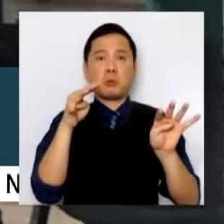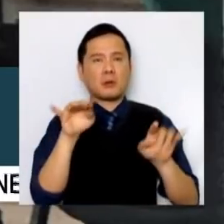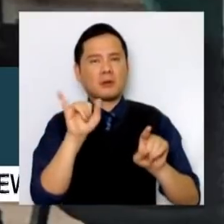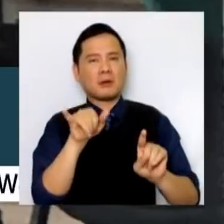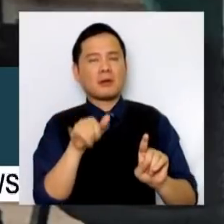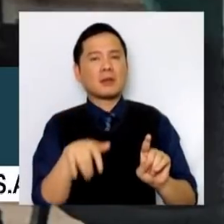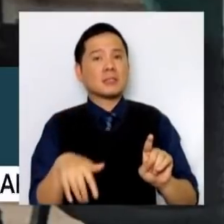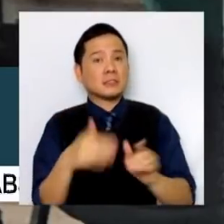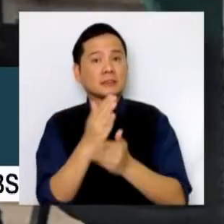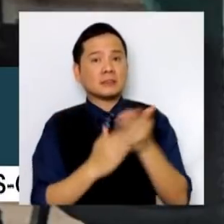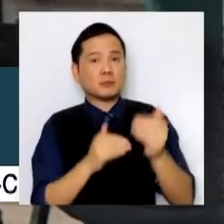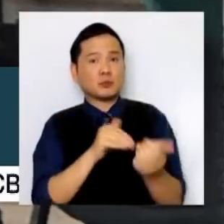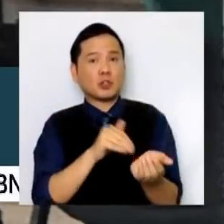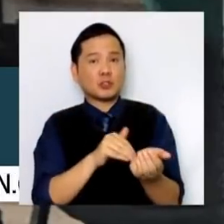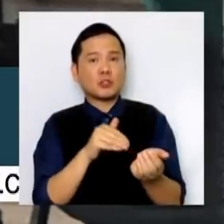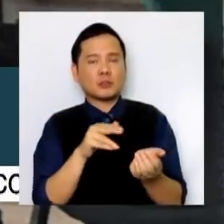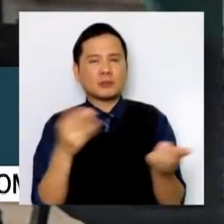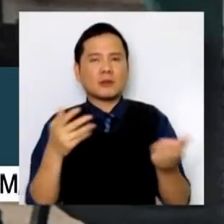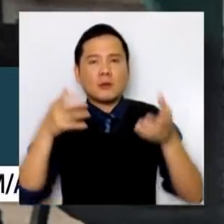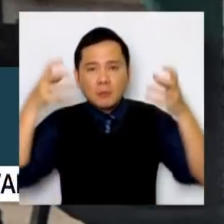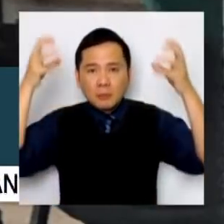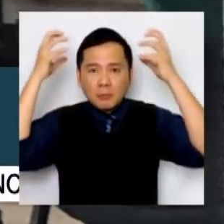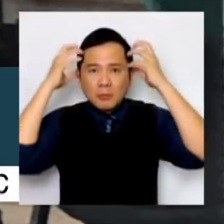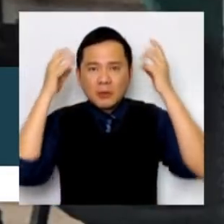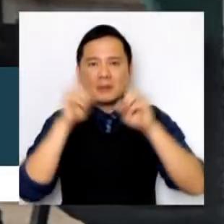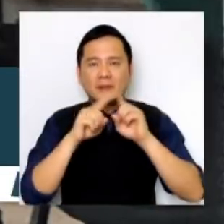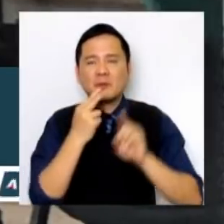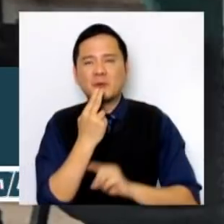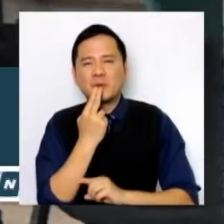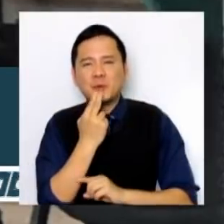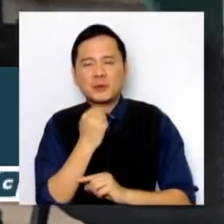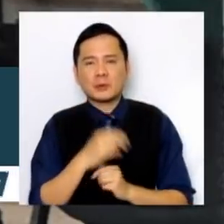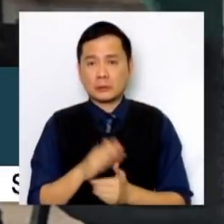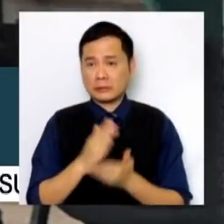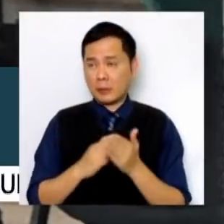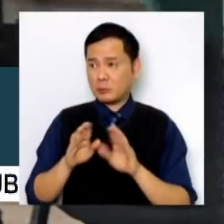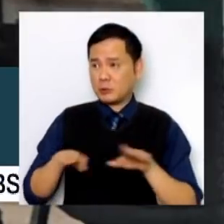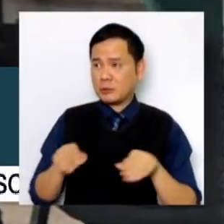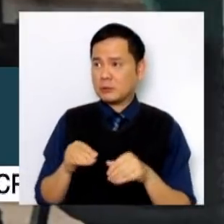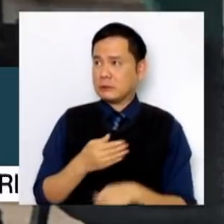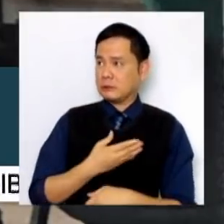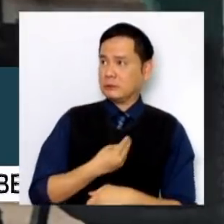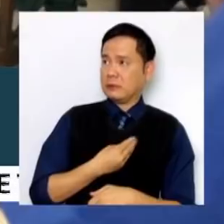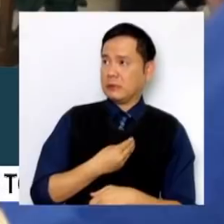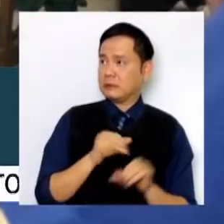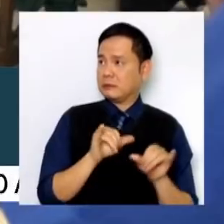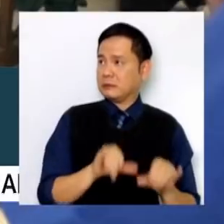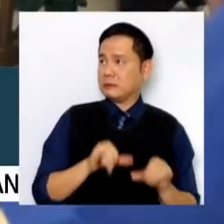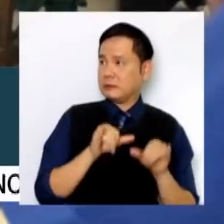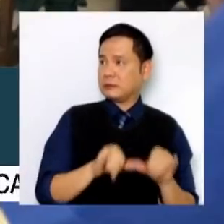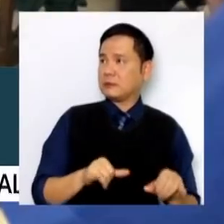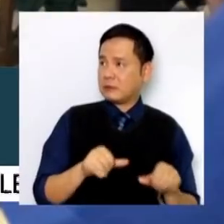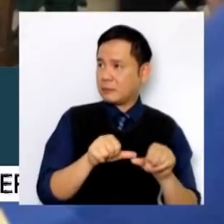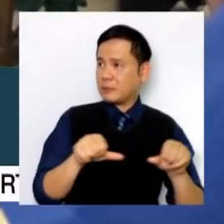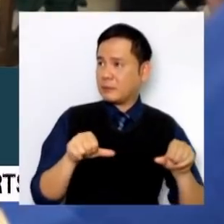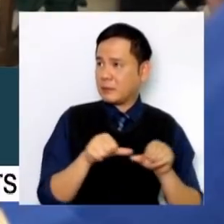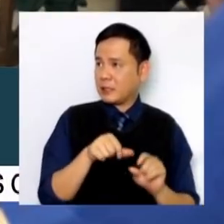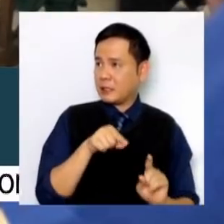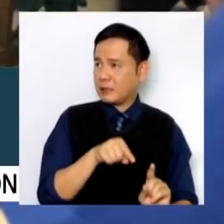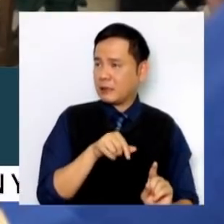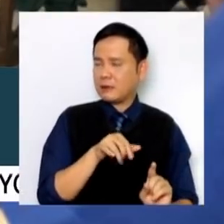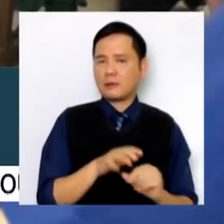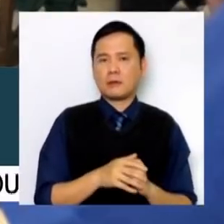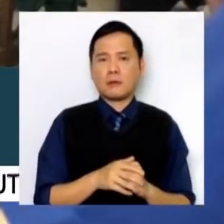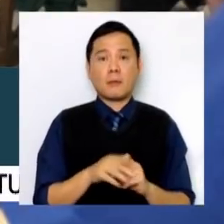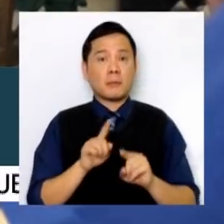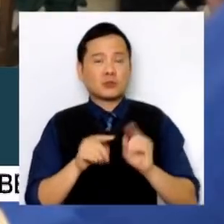the children. But there were a few children who were afraid while staying inside the vaccination area. The doctors tried to pacify them as